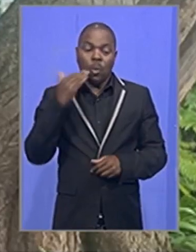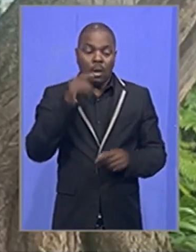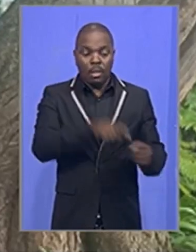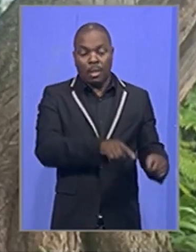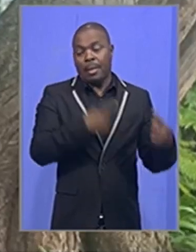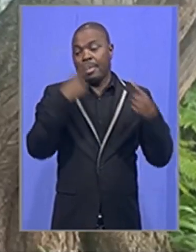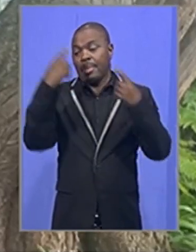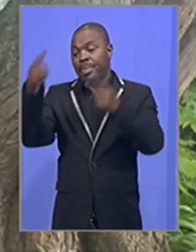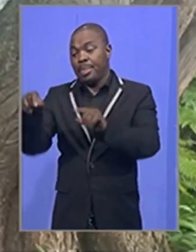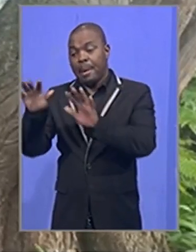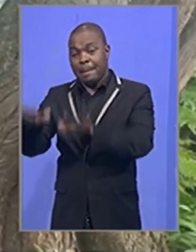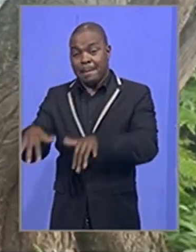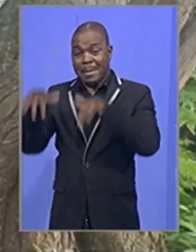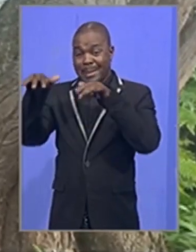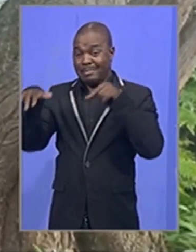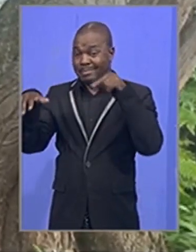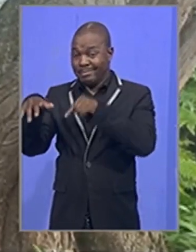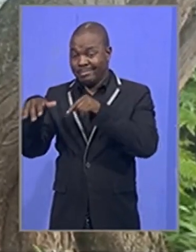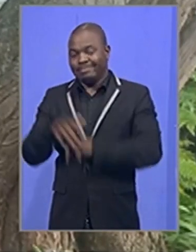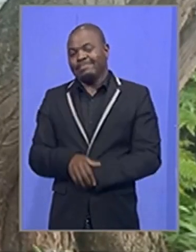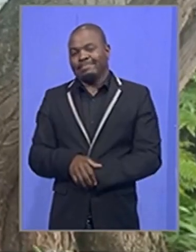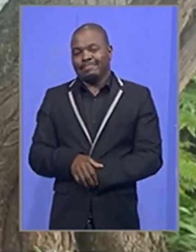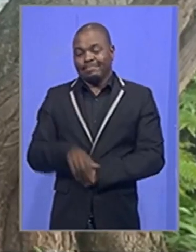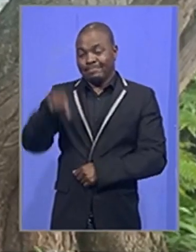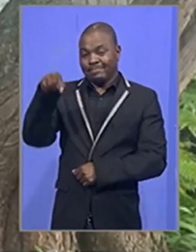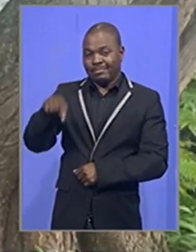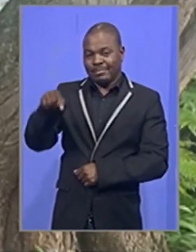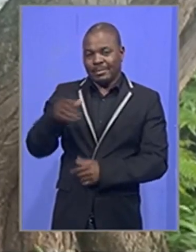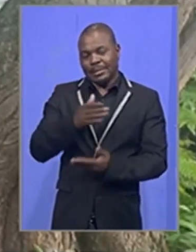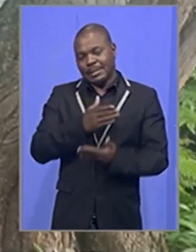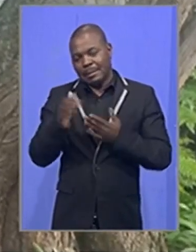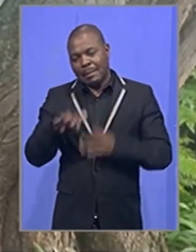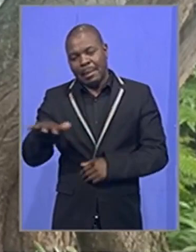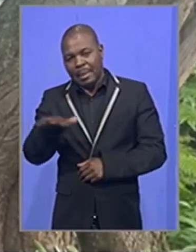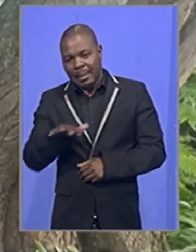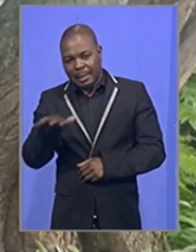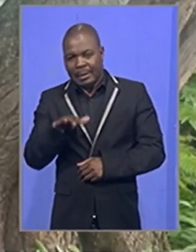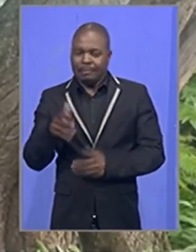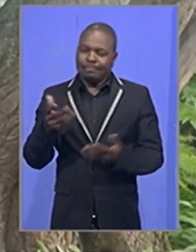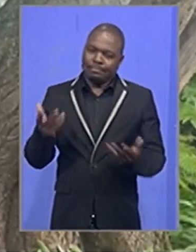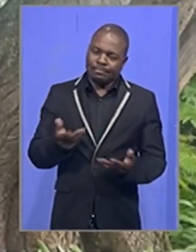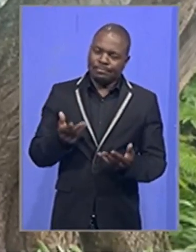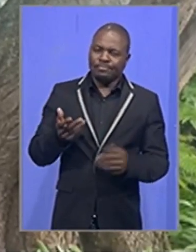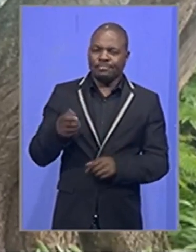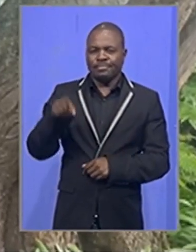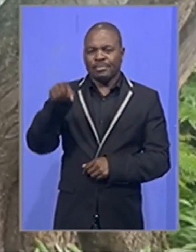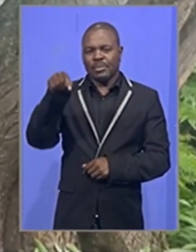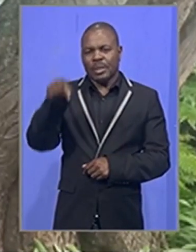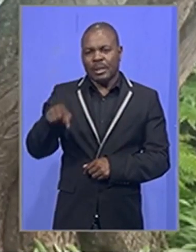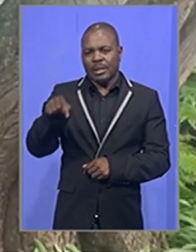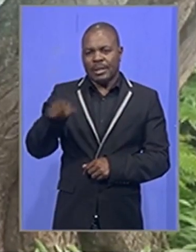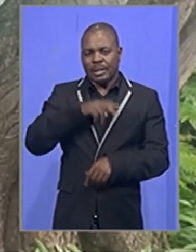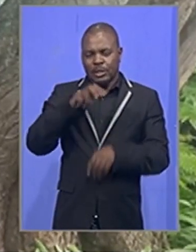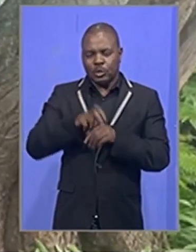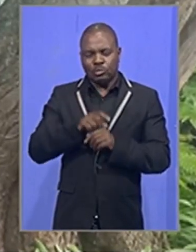parliament, you find a situation where there are certain other areas that have to be looked